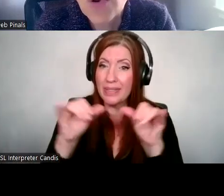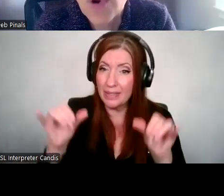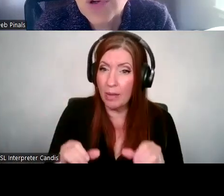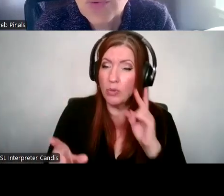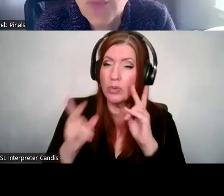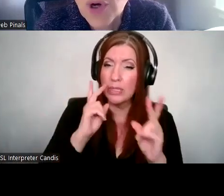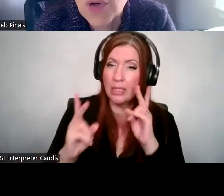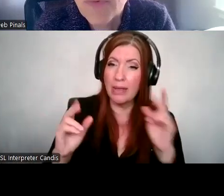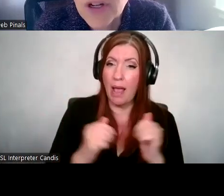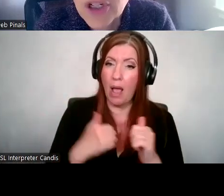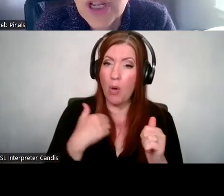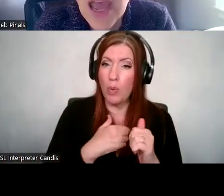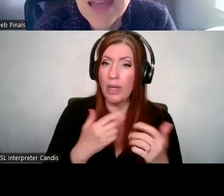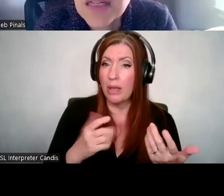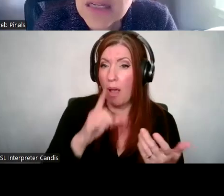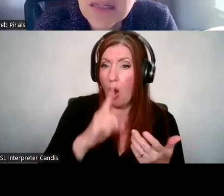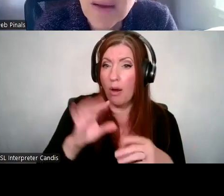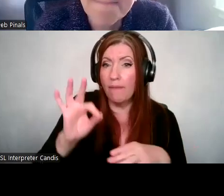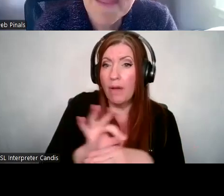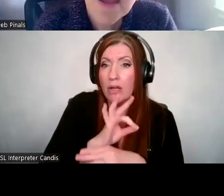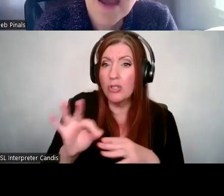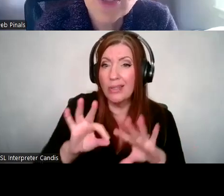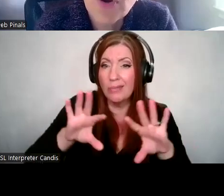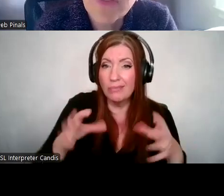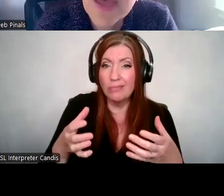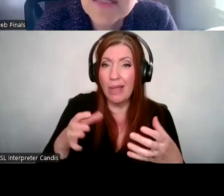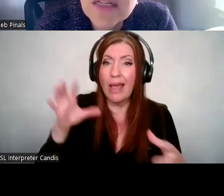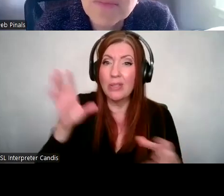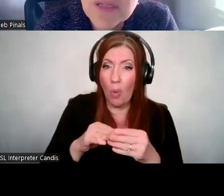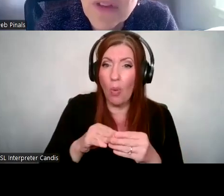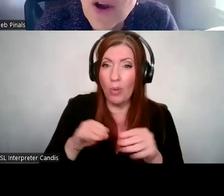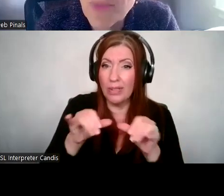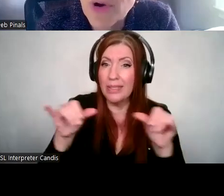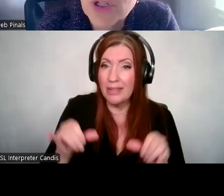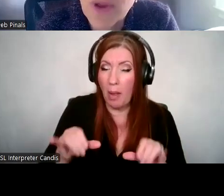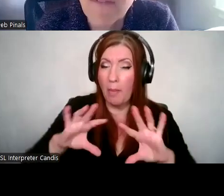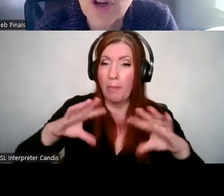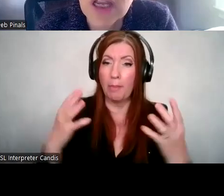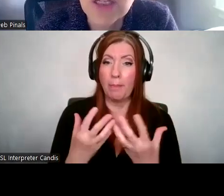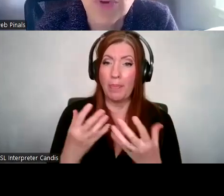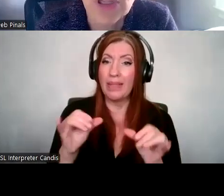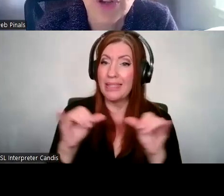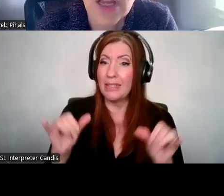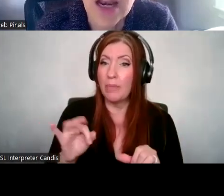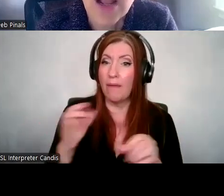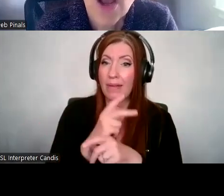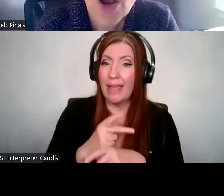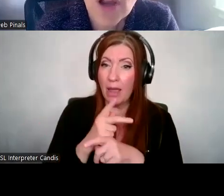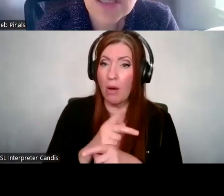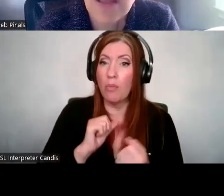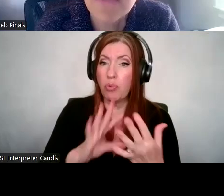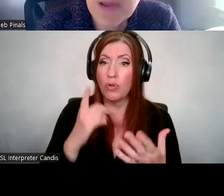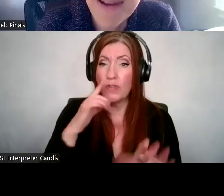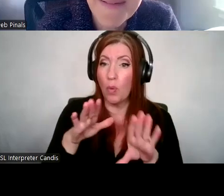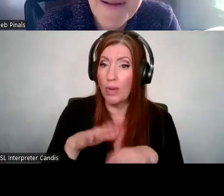how we're functioning as a system, sort of in that systems of care approach that we have for kids, really looking at it